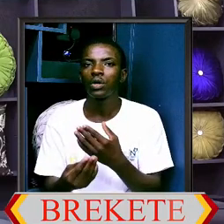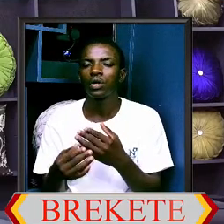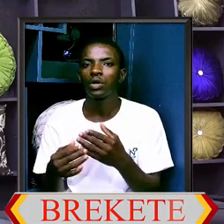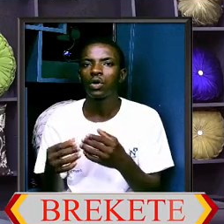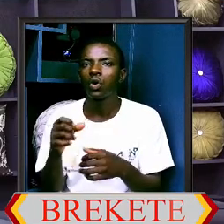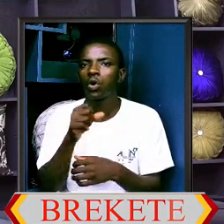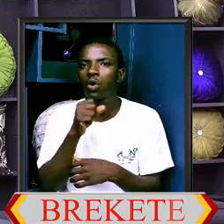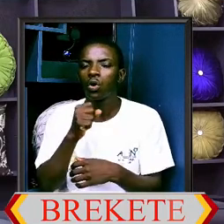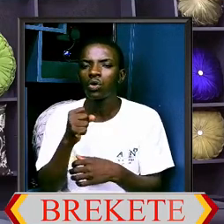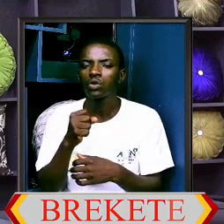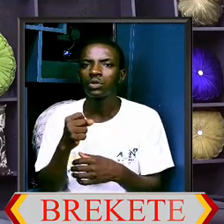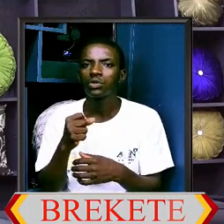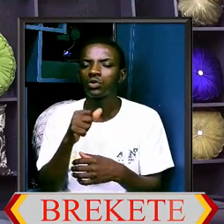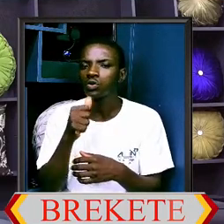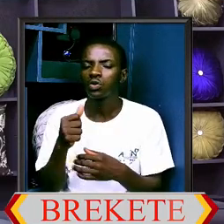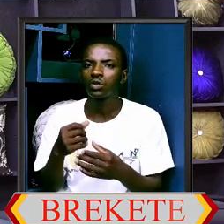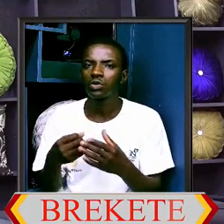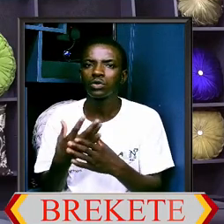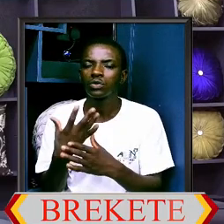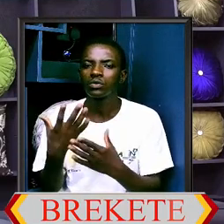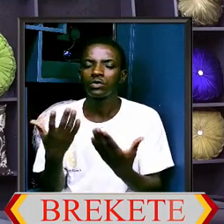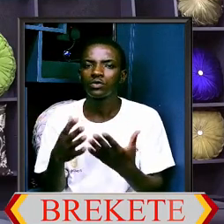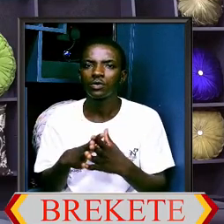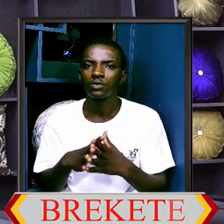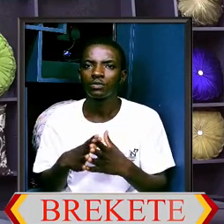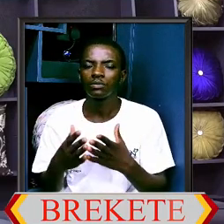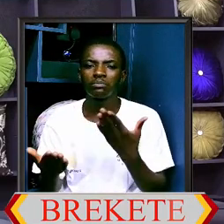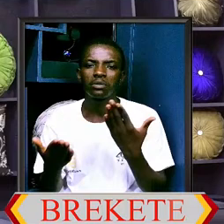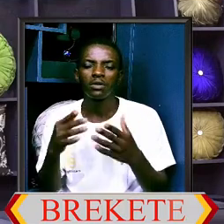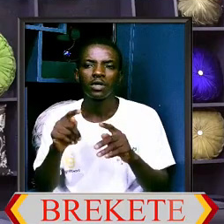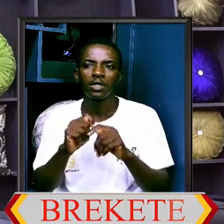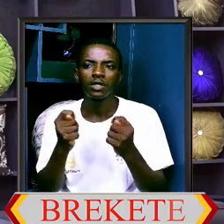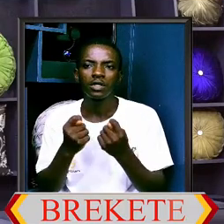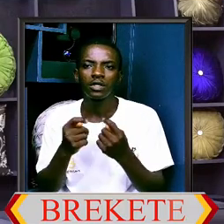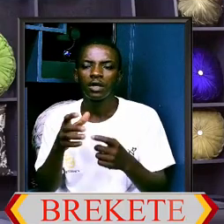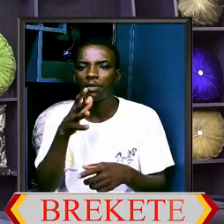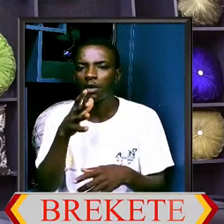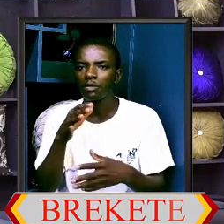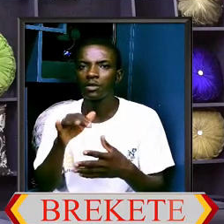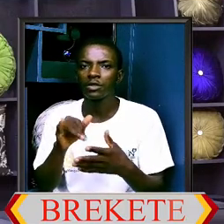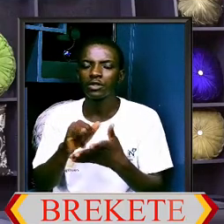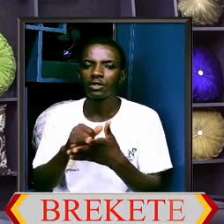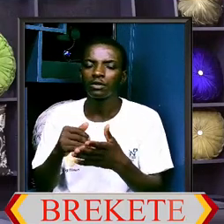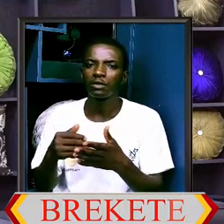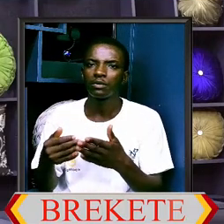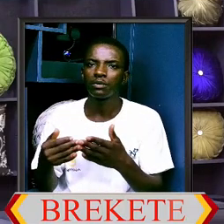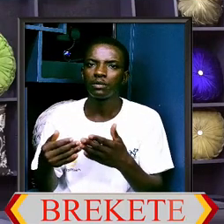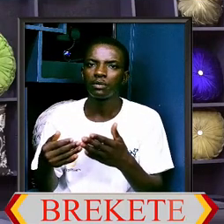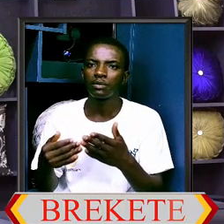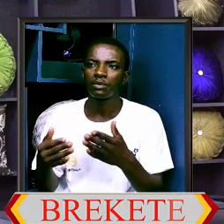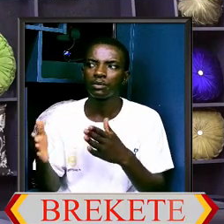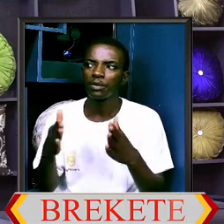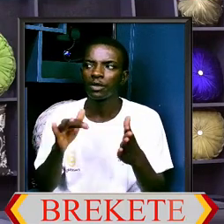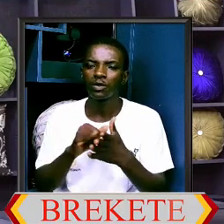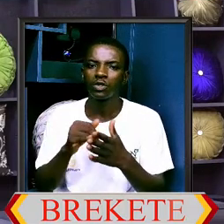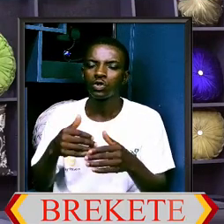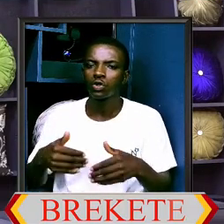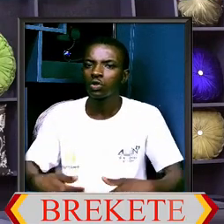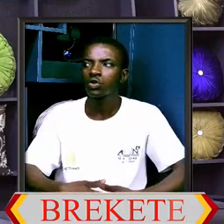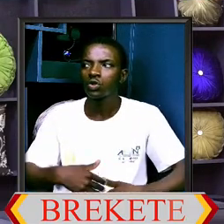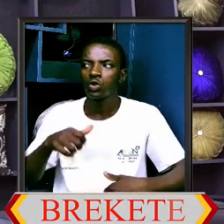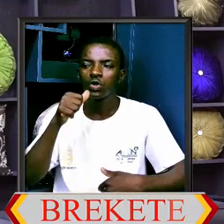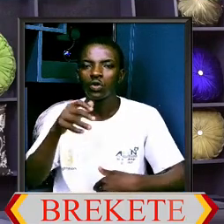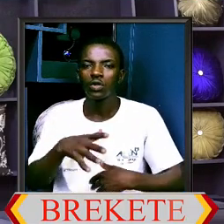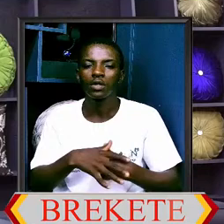now olden days one, no be improved seedling. Improved. Maybe now the type where mom see plant where she still be younger. Now that type,